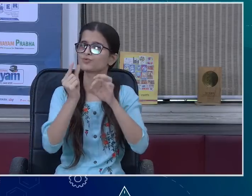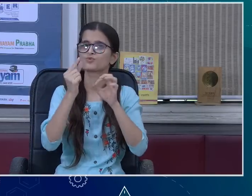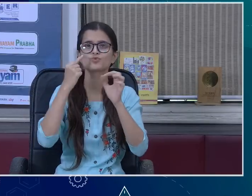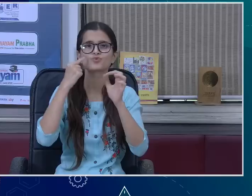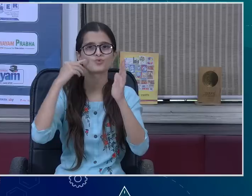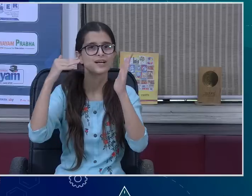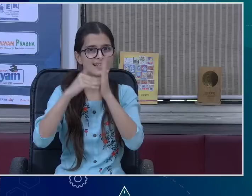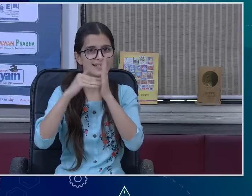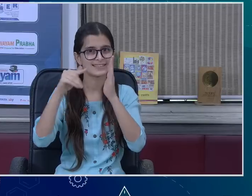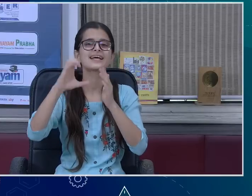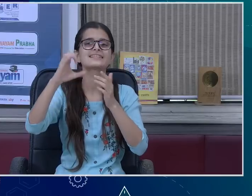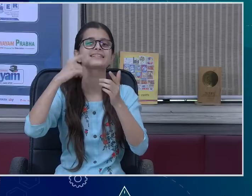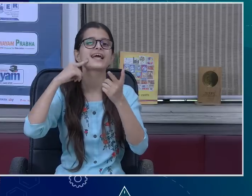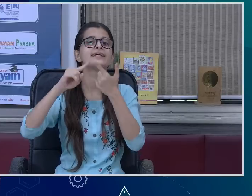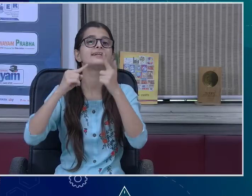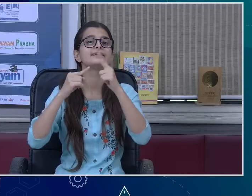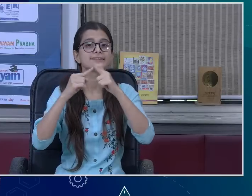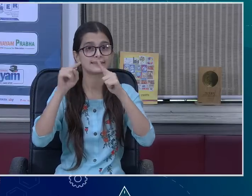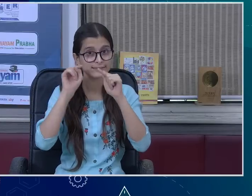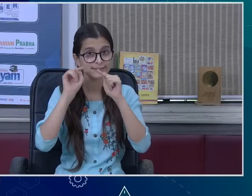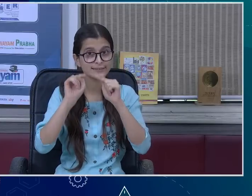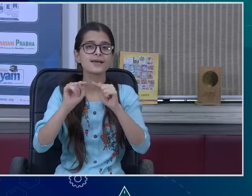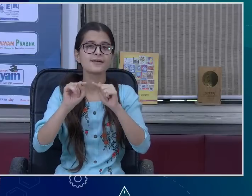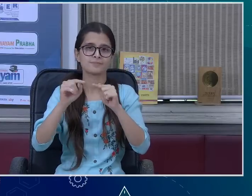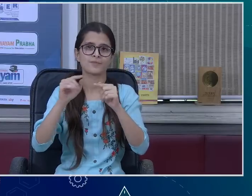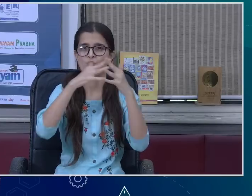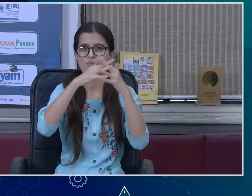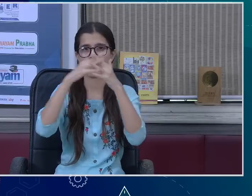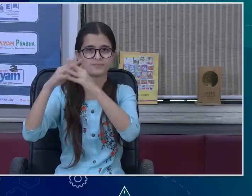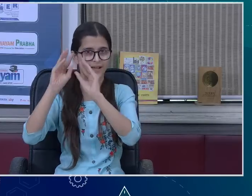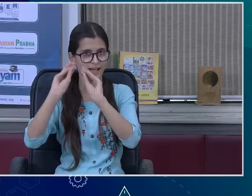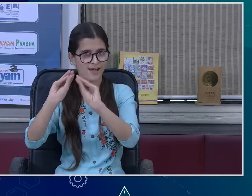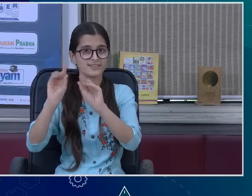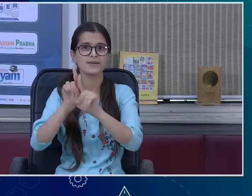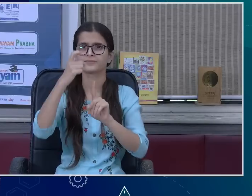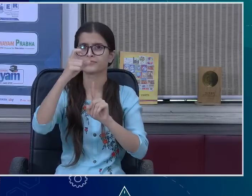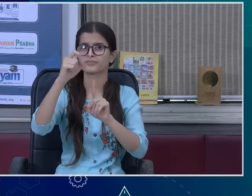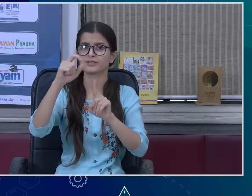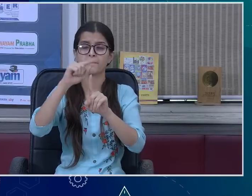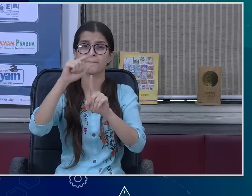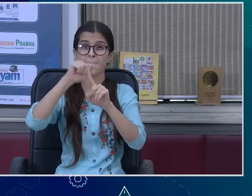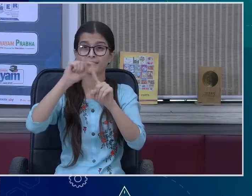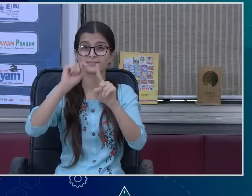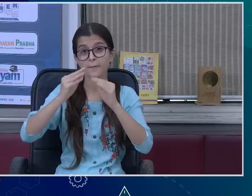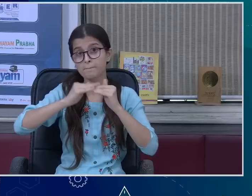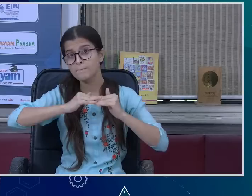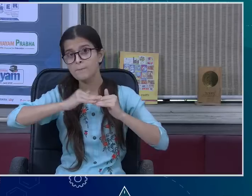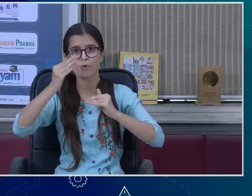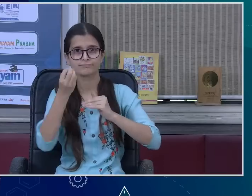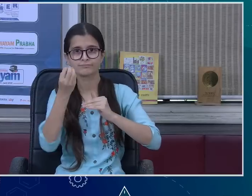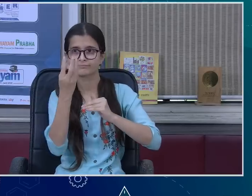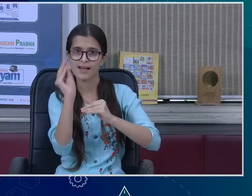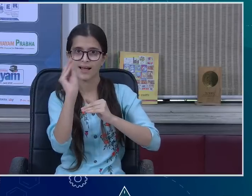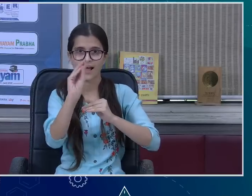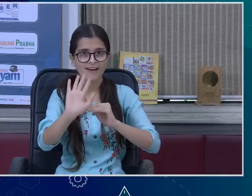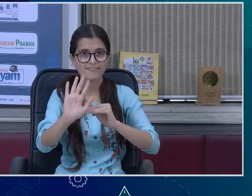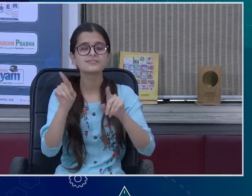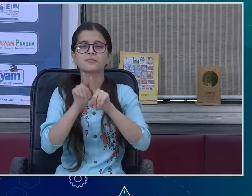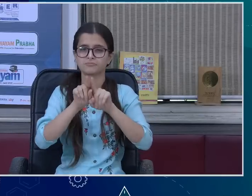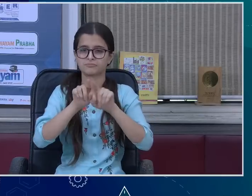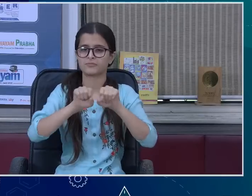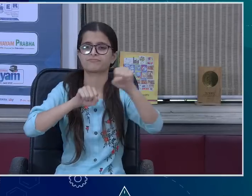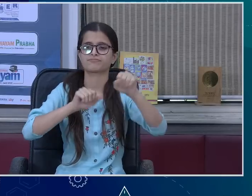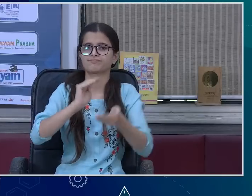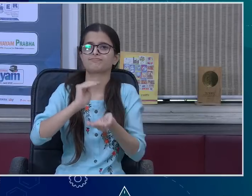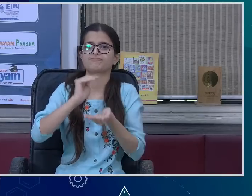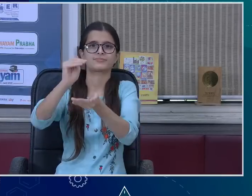the CIT website. And whoever will be scoring more than 70% will be given the award certificate